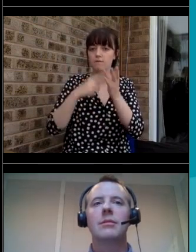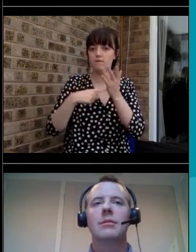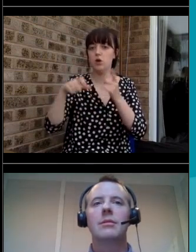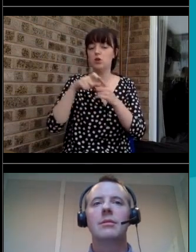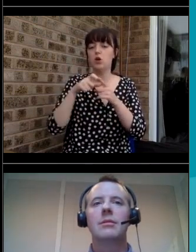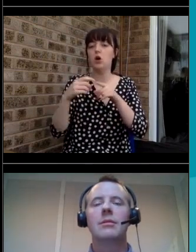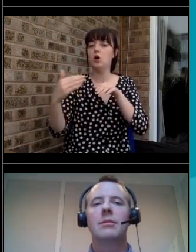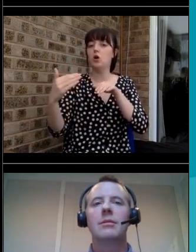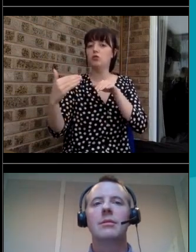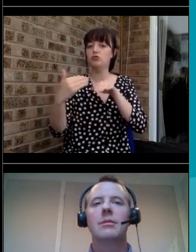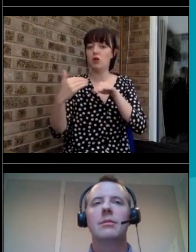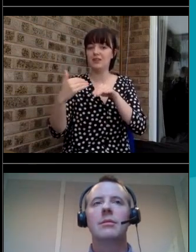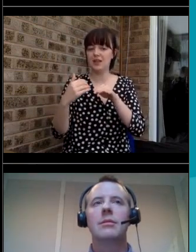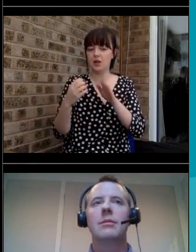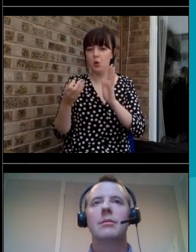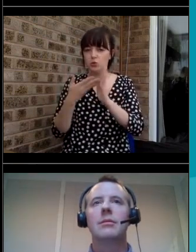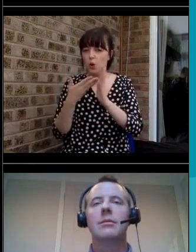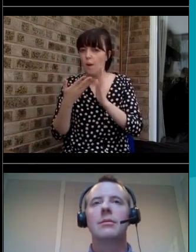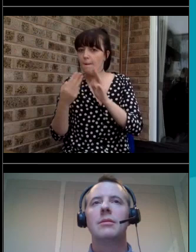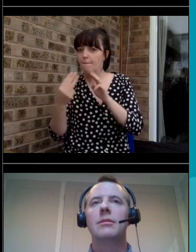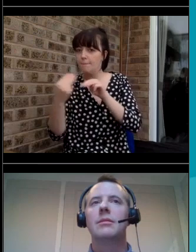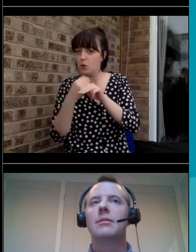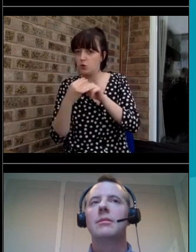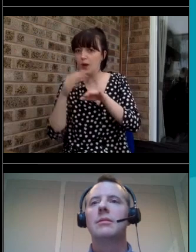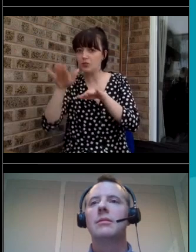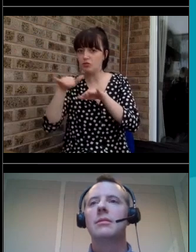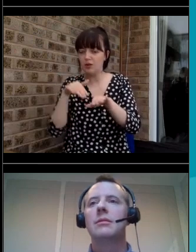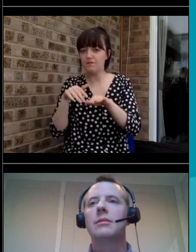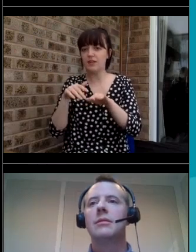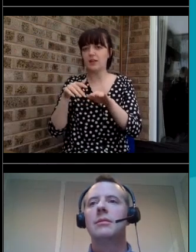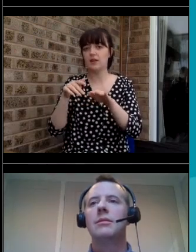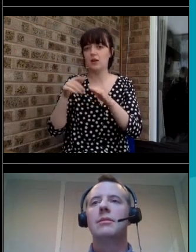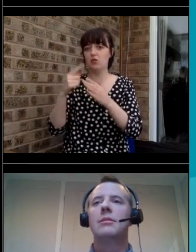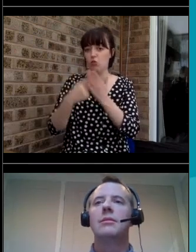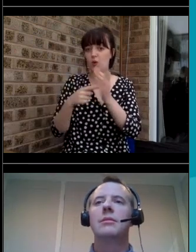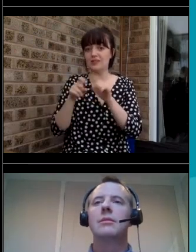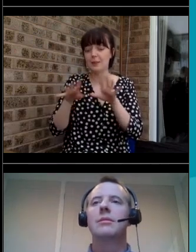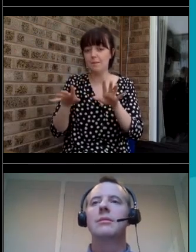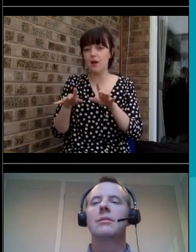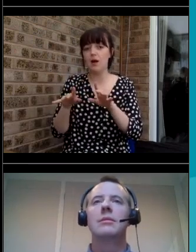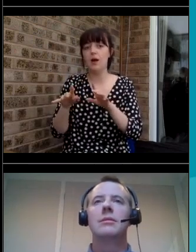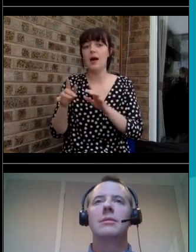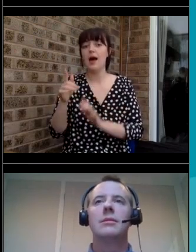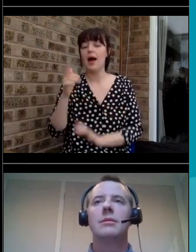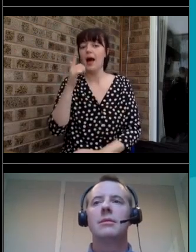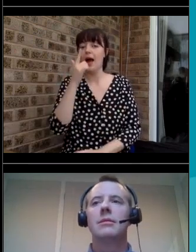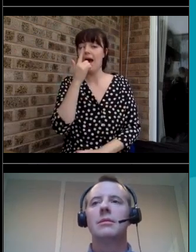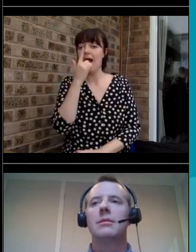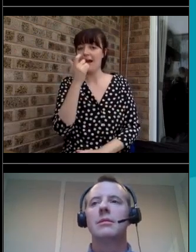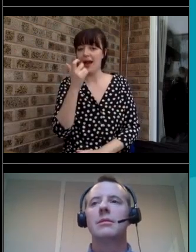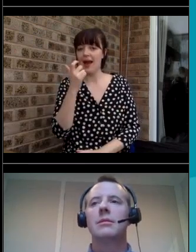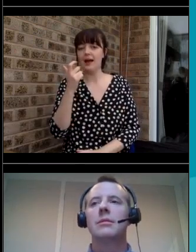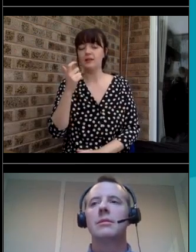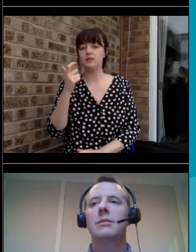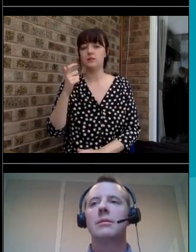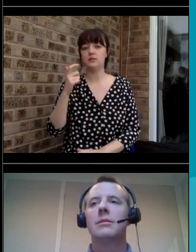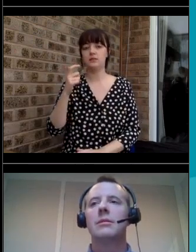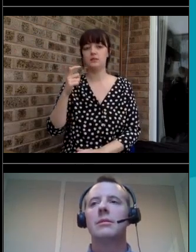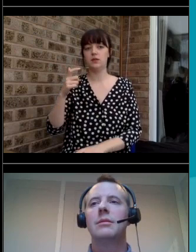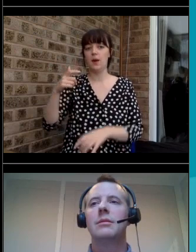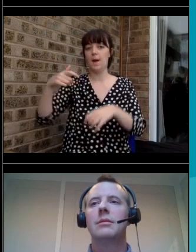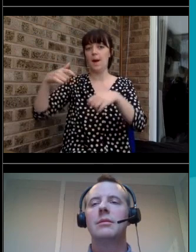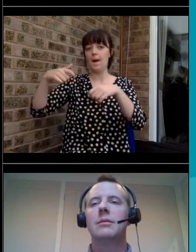traffic rules apply? And are learners with L plates riding powered two-wheelers, i.e.